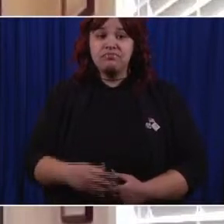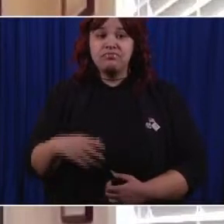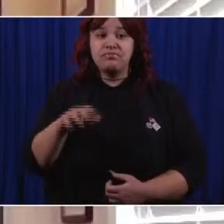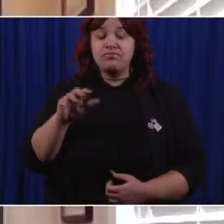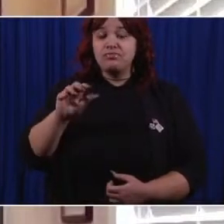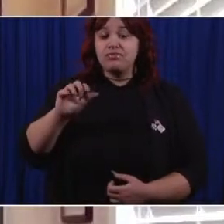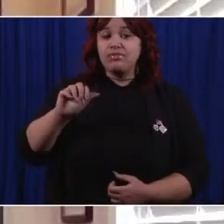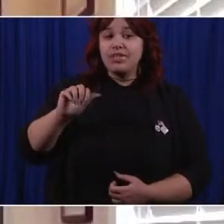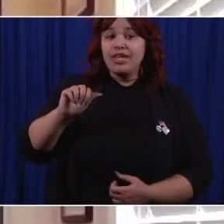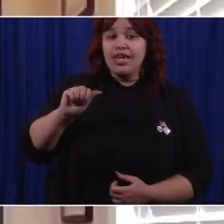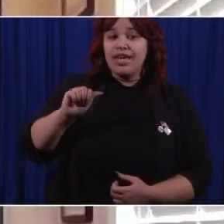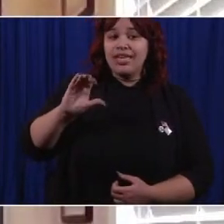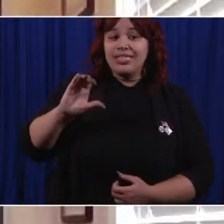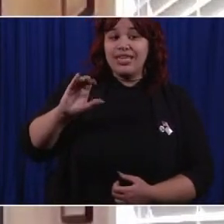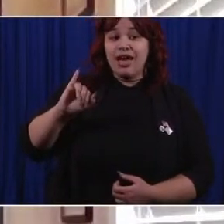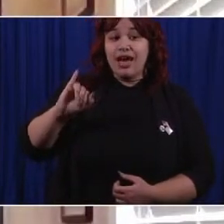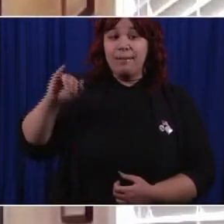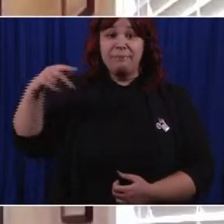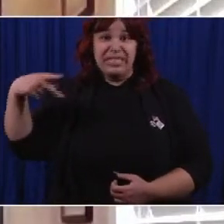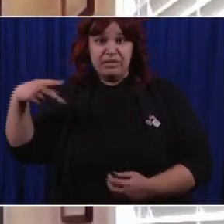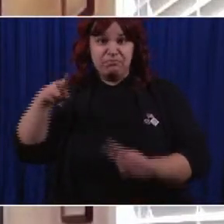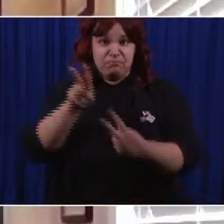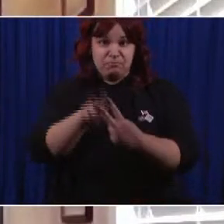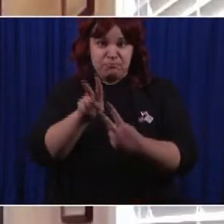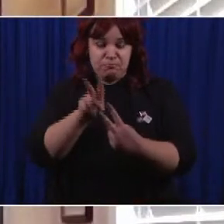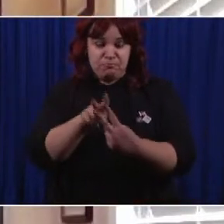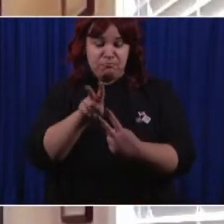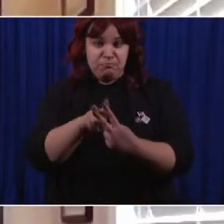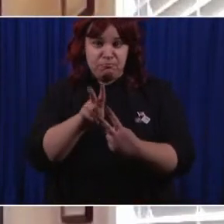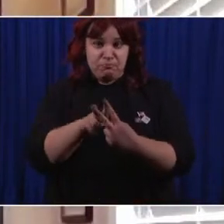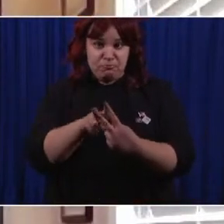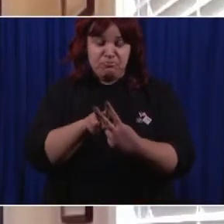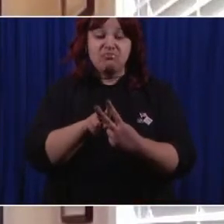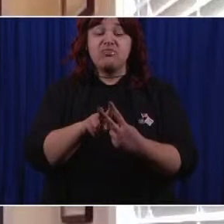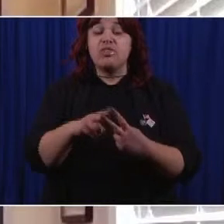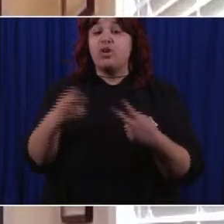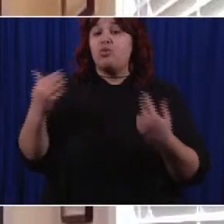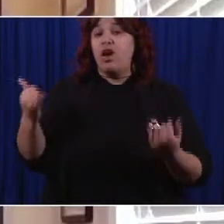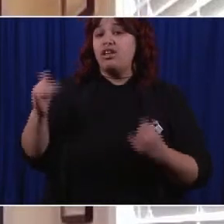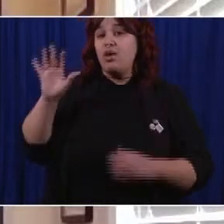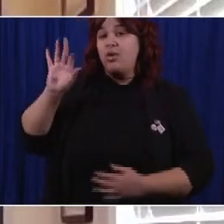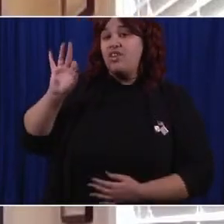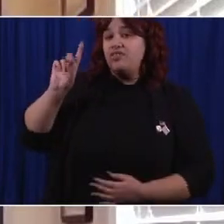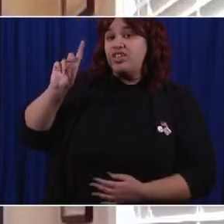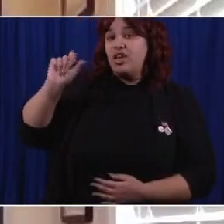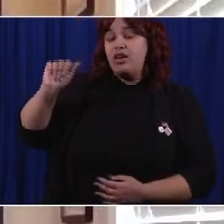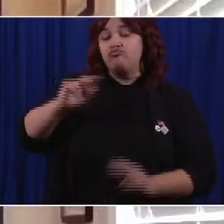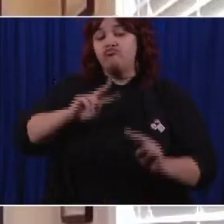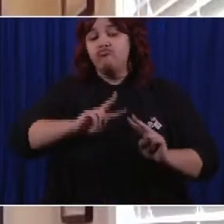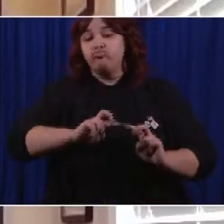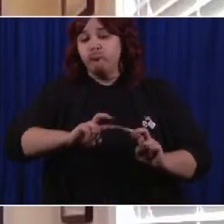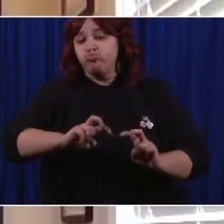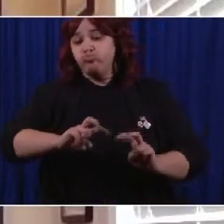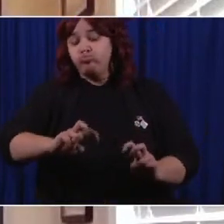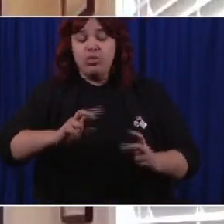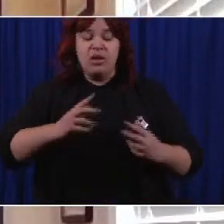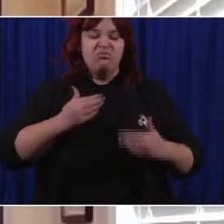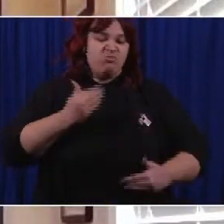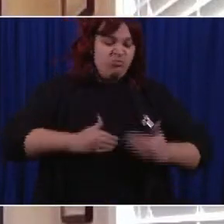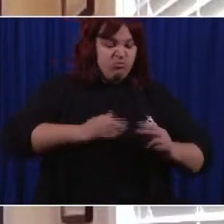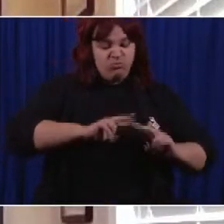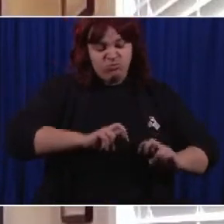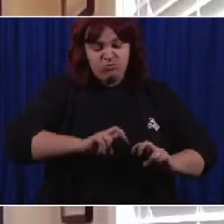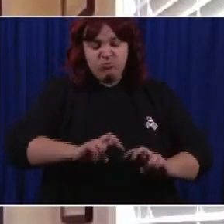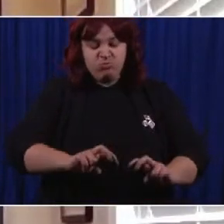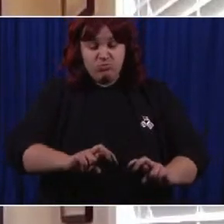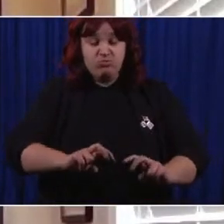in combination with that process, approval by the FDA as we've seen with these other vaccines. But